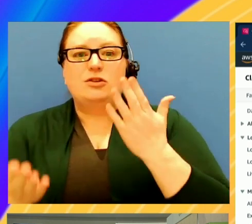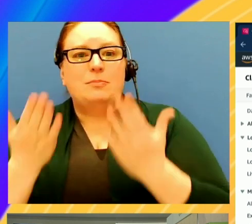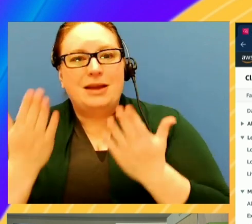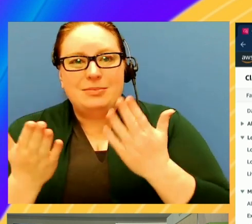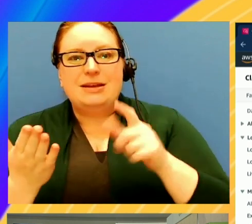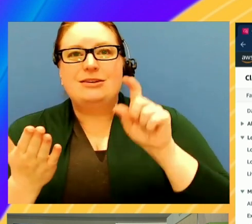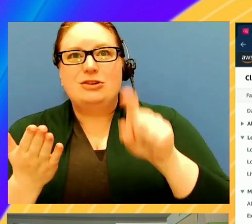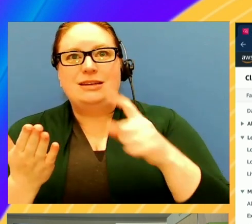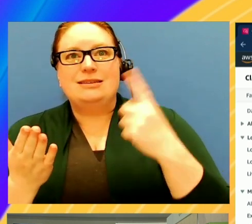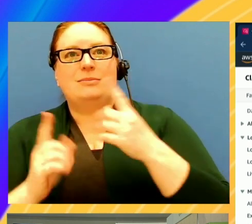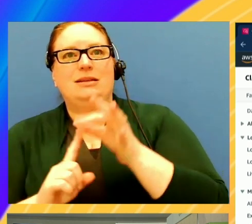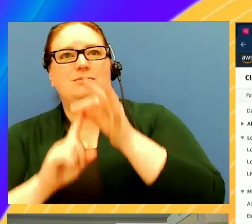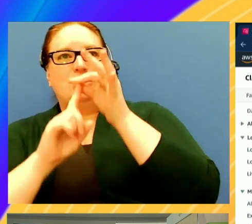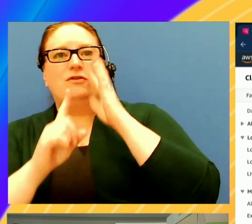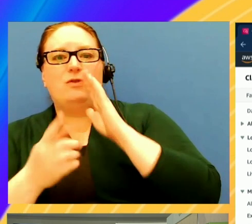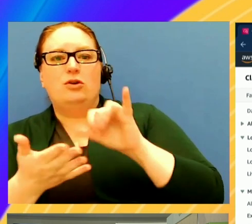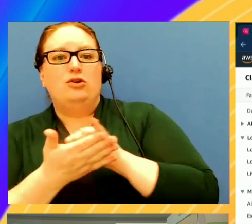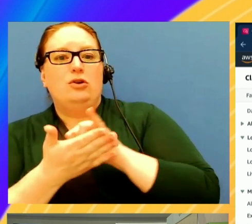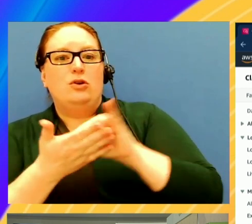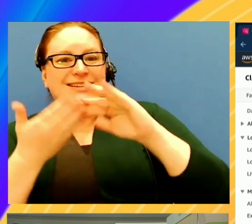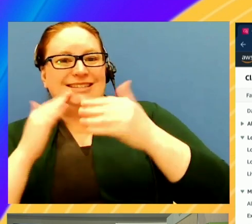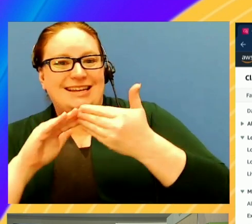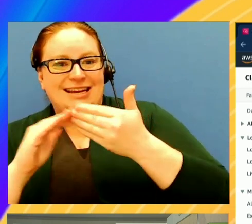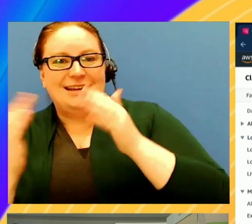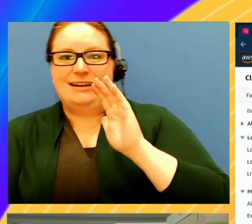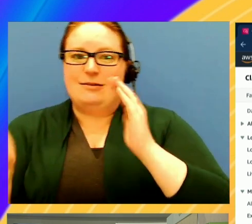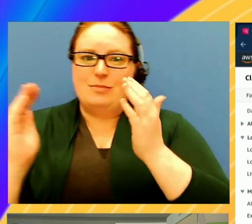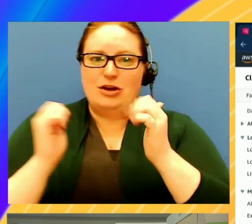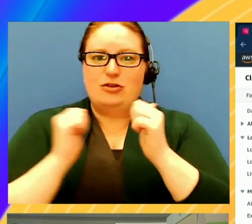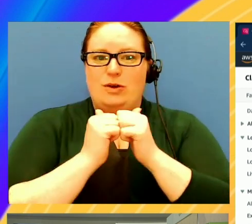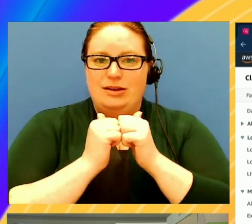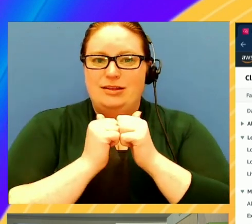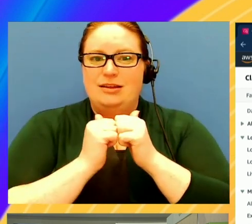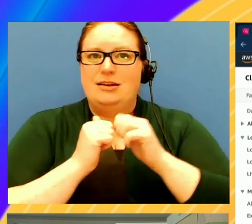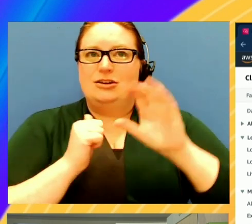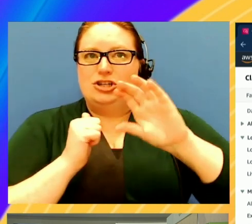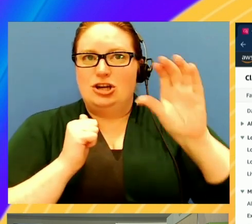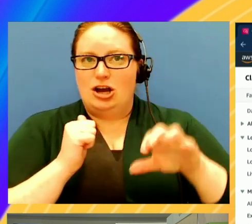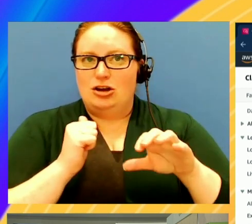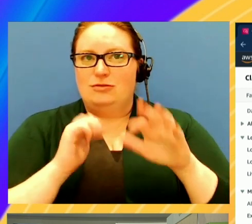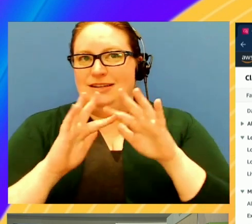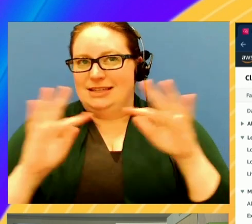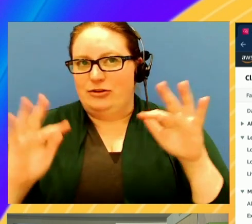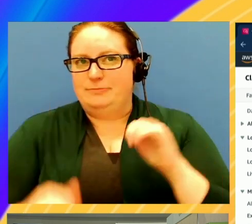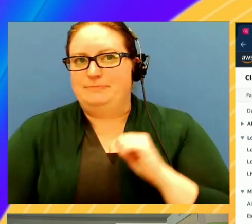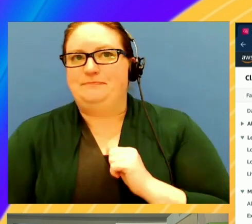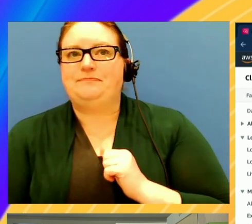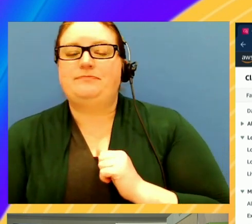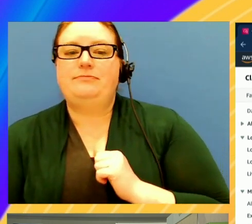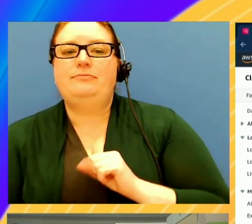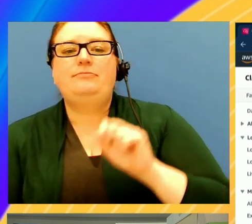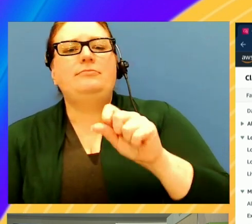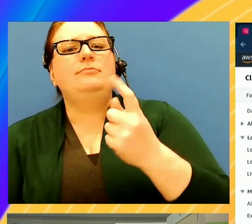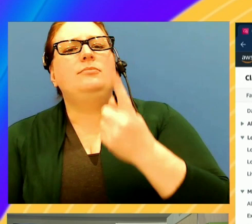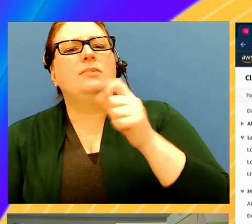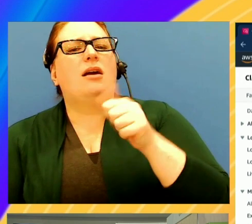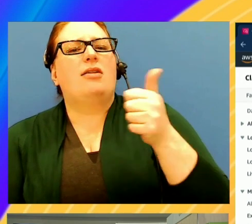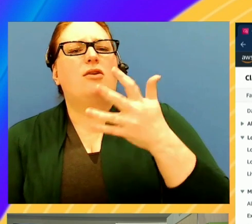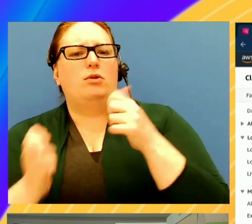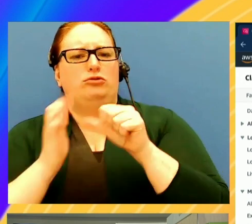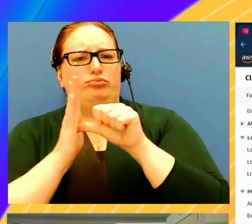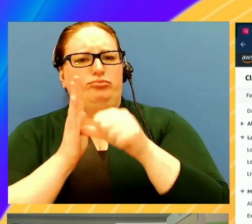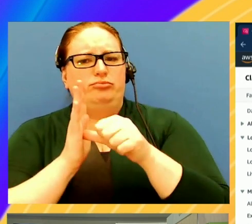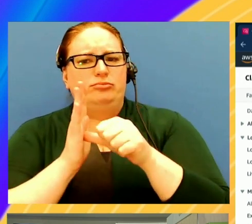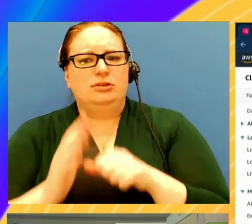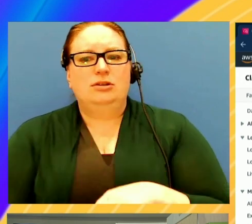do something special for New York City versus Chicago, et cetera. Yes, yeah. And one other thing that I just wanted to touch up on is, like, we